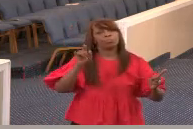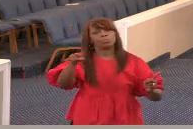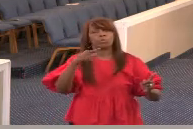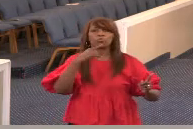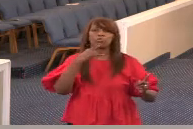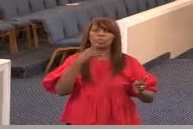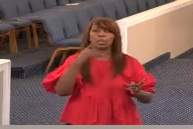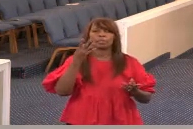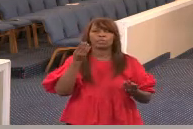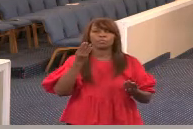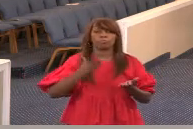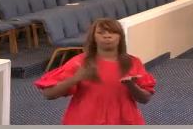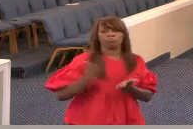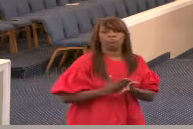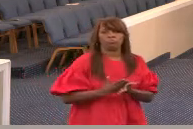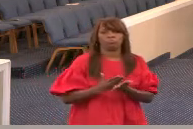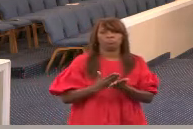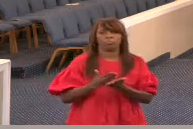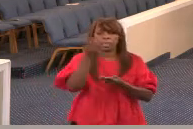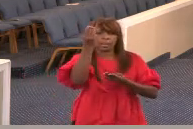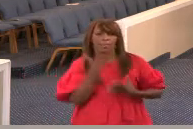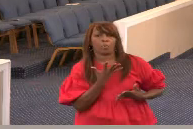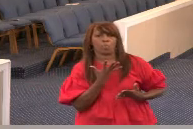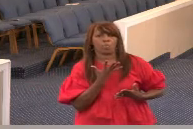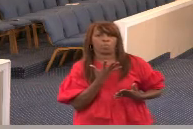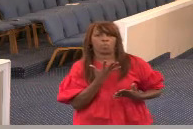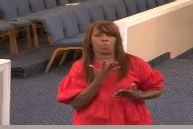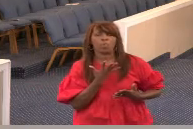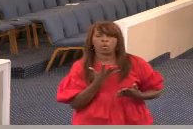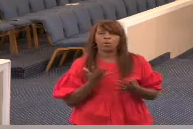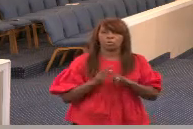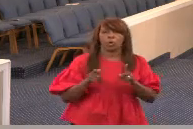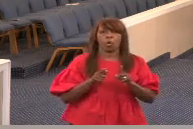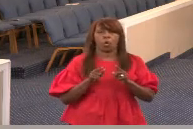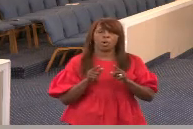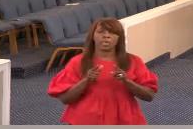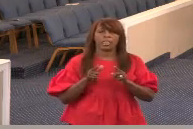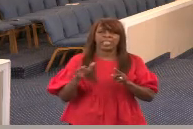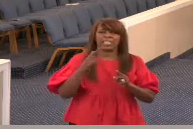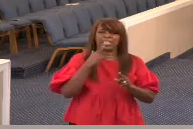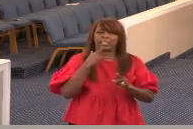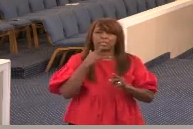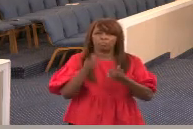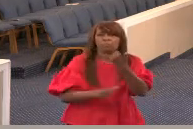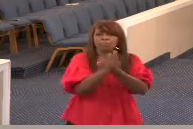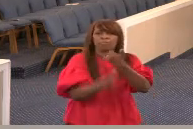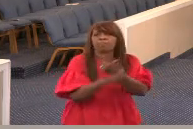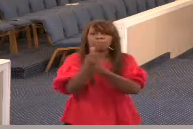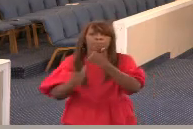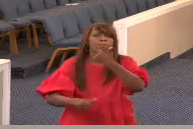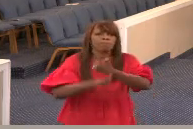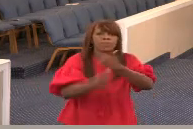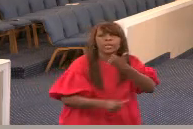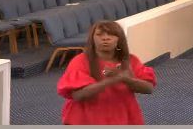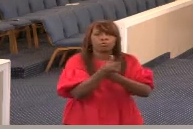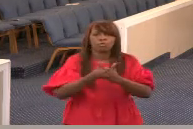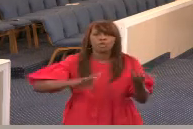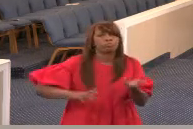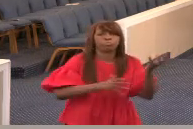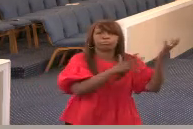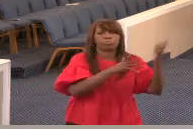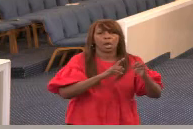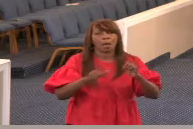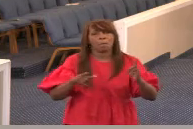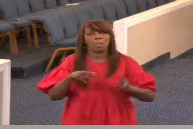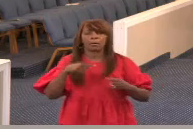hearkened unto me and not have loosed from Crete, to have gained this harm and loss. And now I exhort you